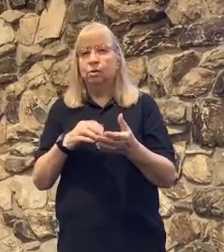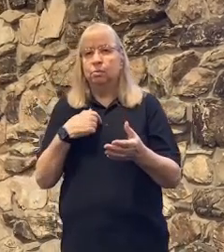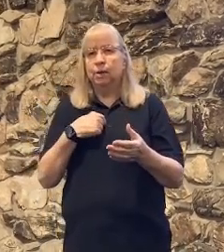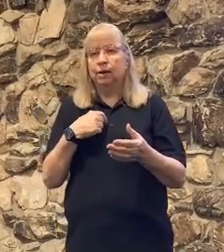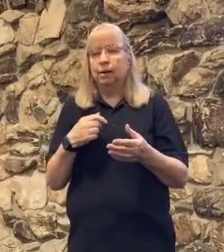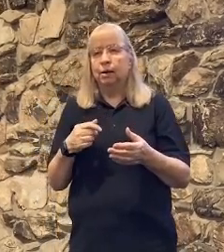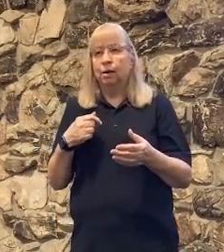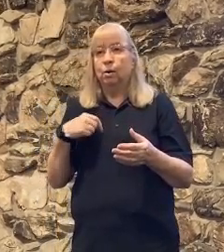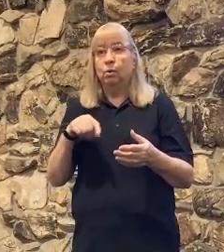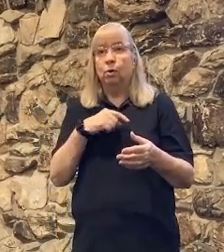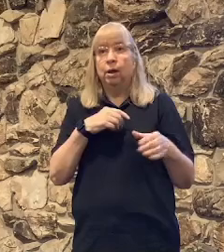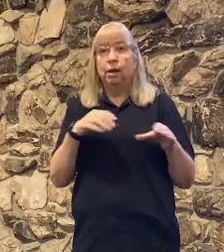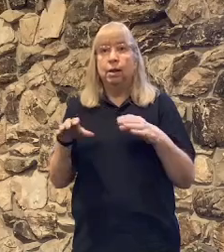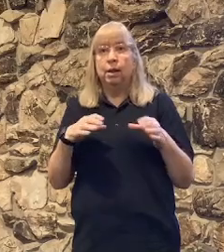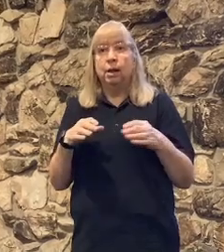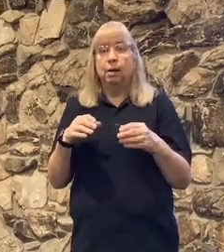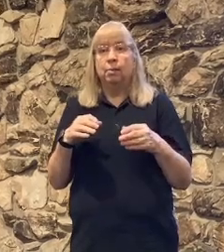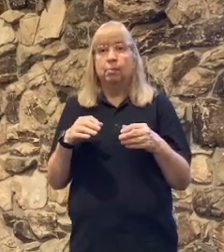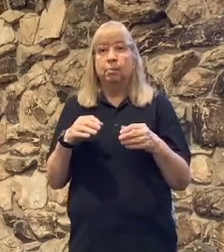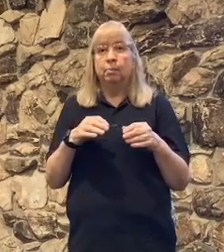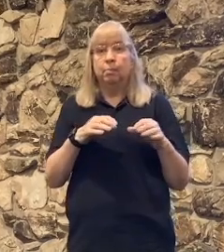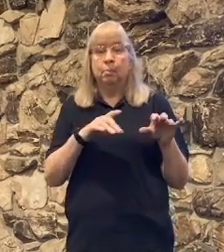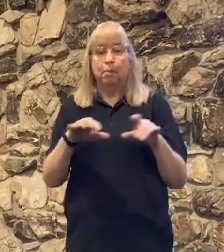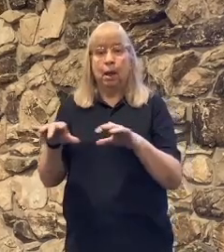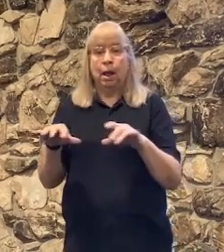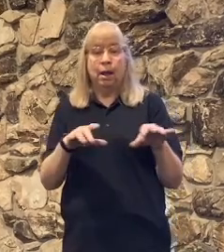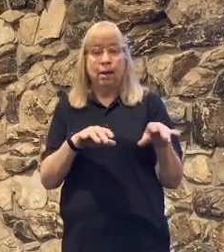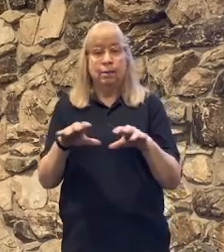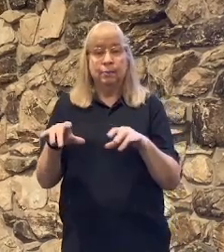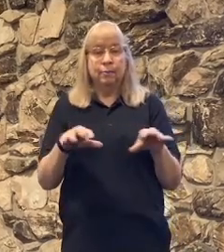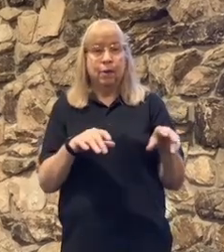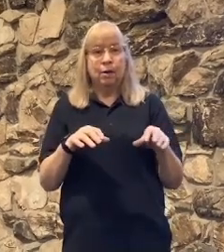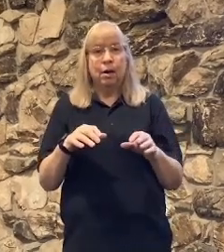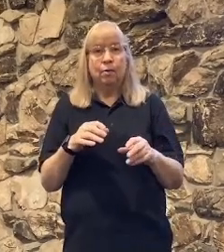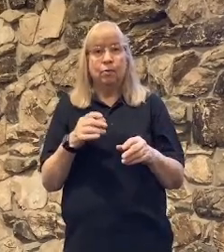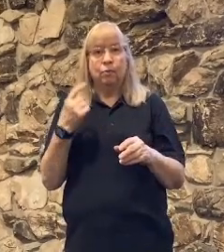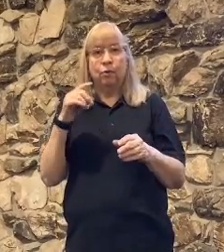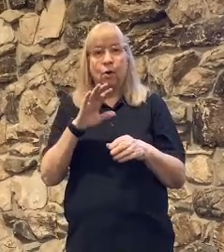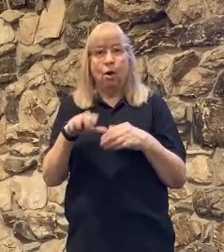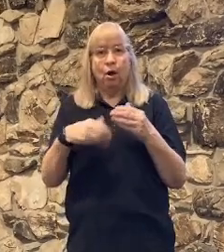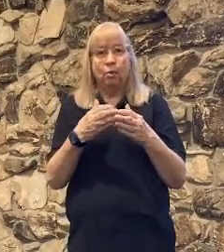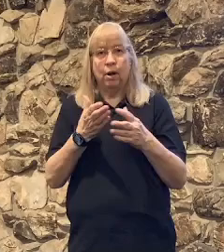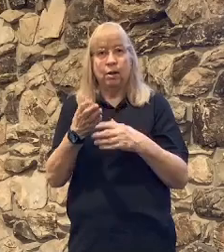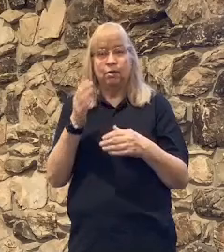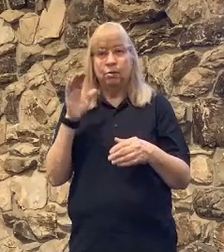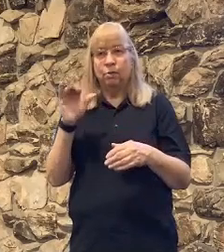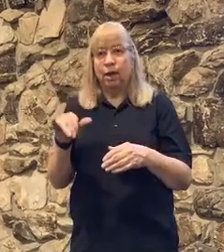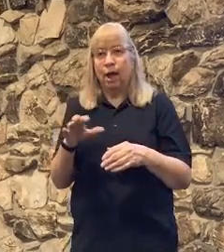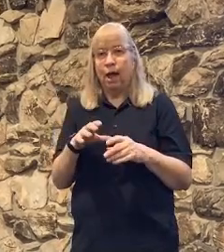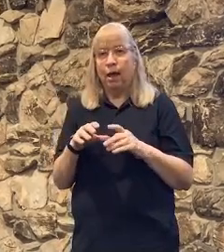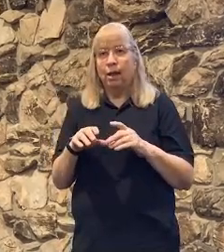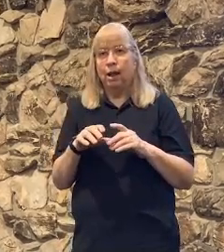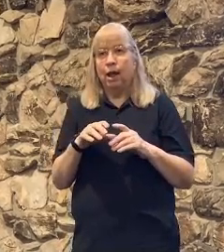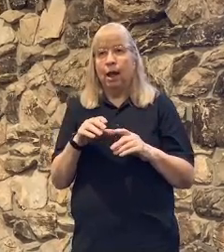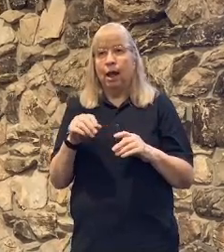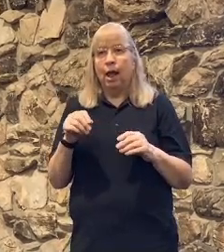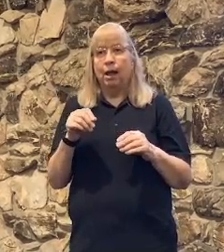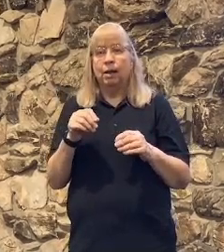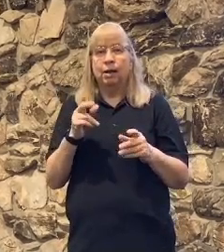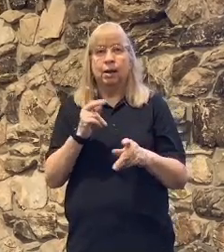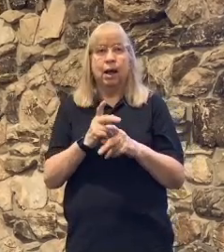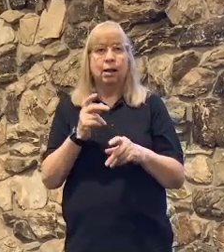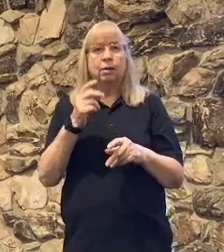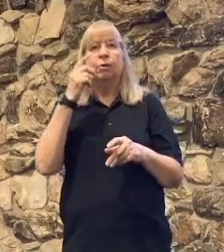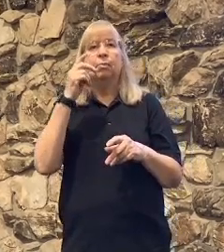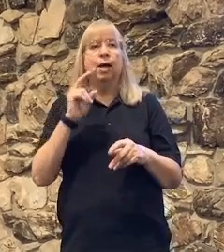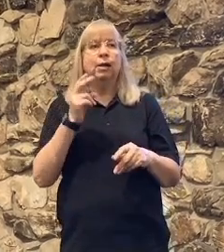We did an impromptu play where our pianist would play these little ditties all the way through it, you know, that just kind of reminded